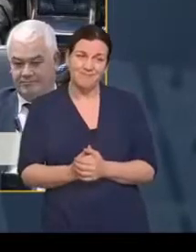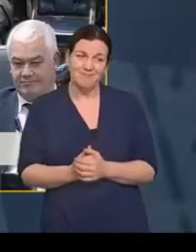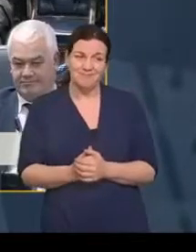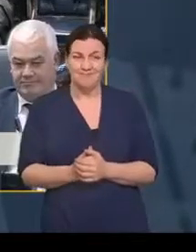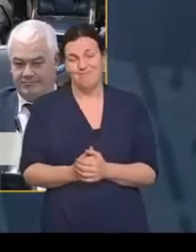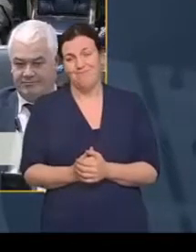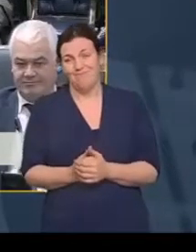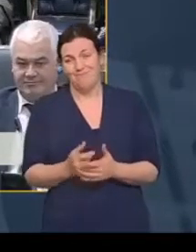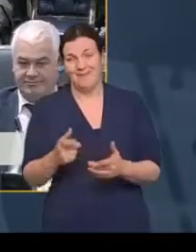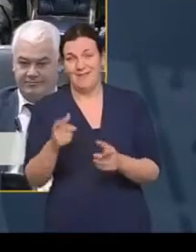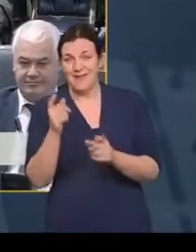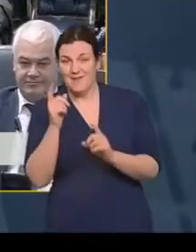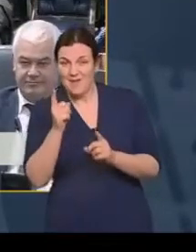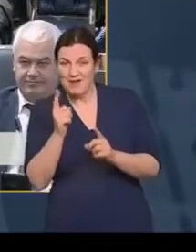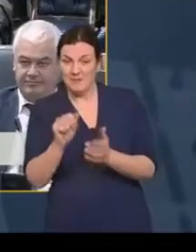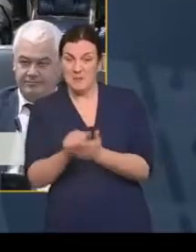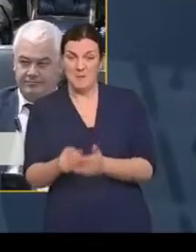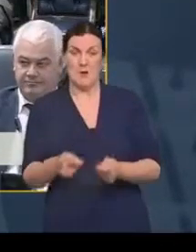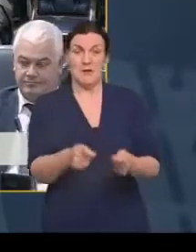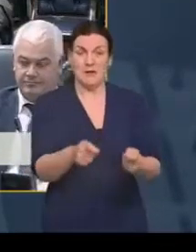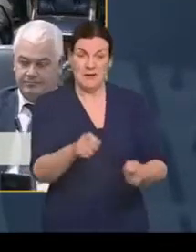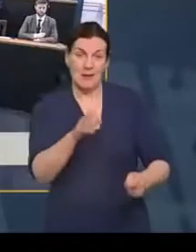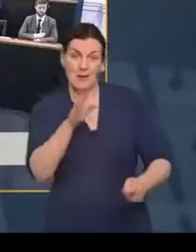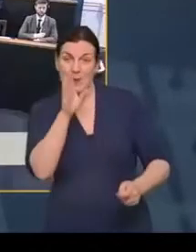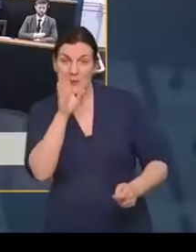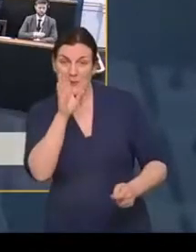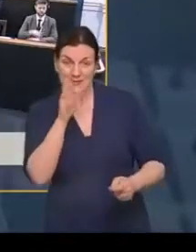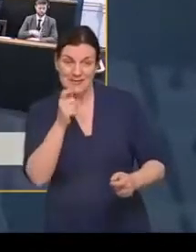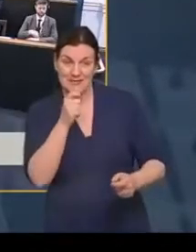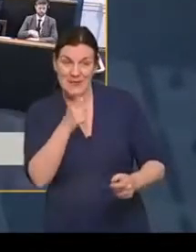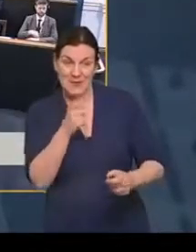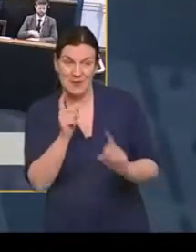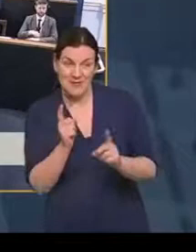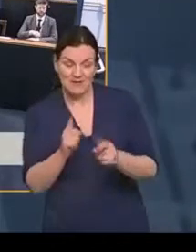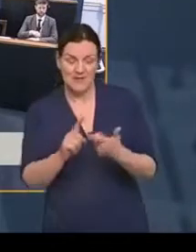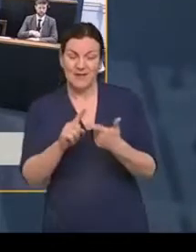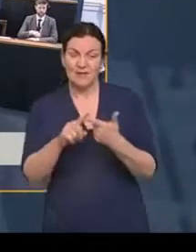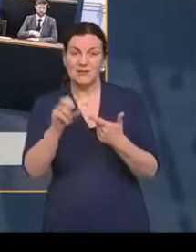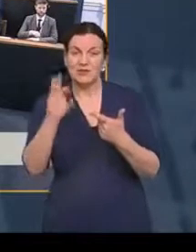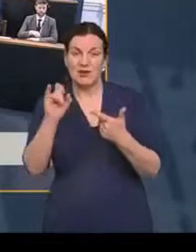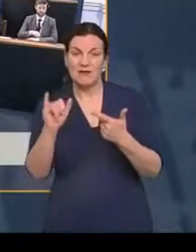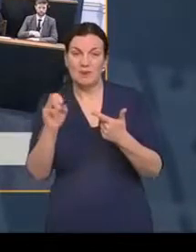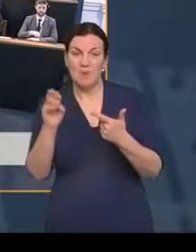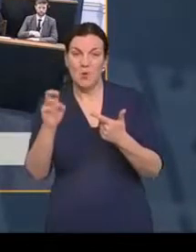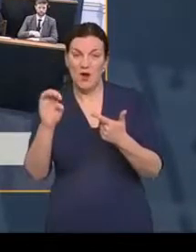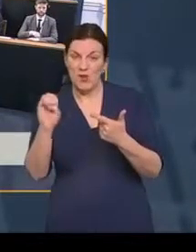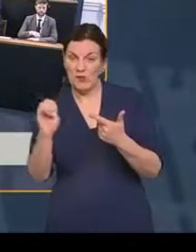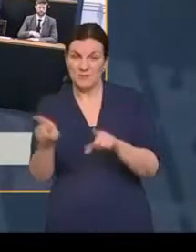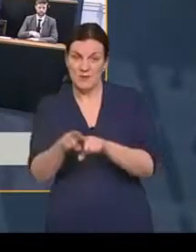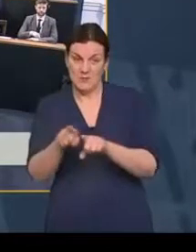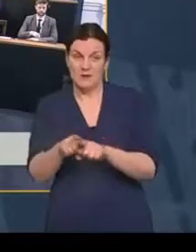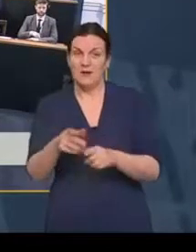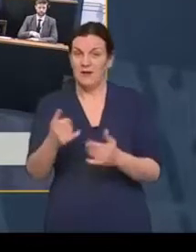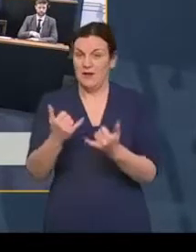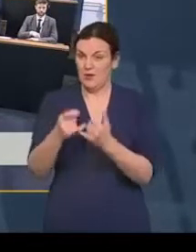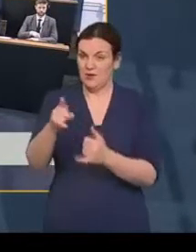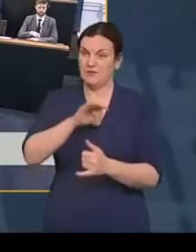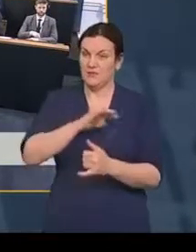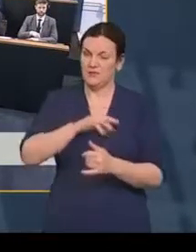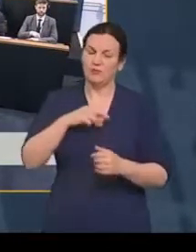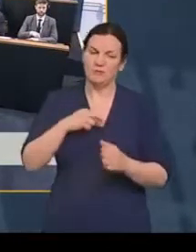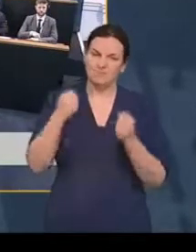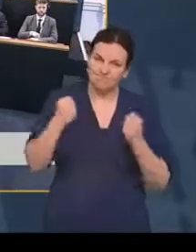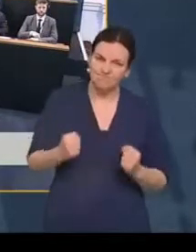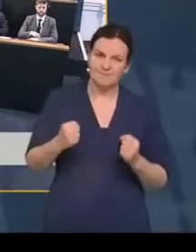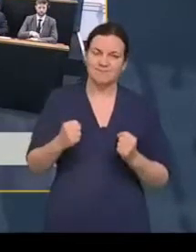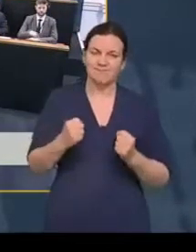to advise you with pieces of paper and whispers in the ear, and to Jerry Maguire, who, like